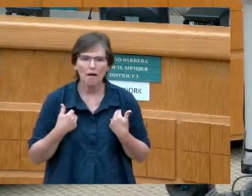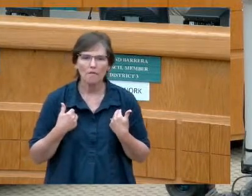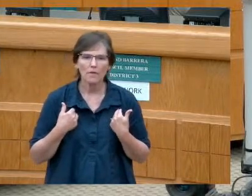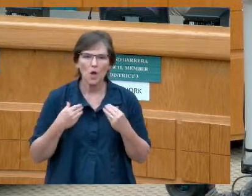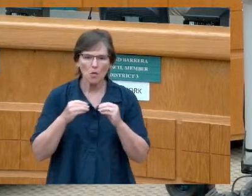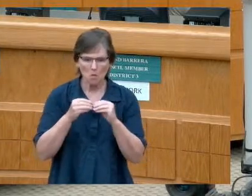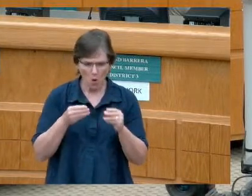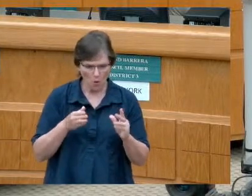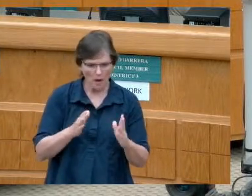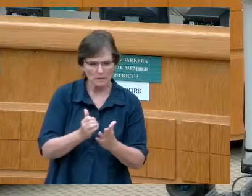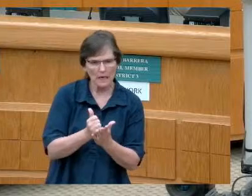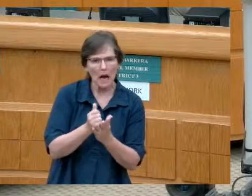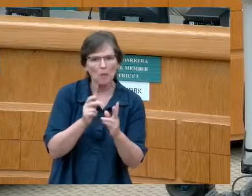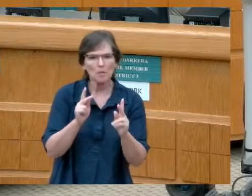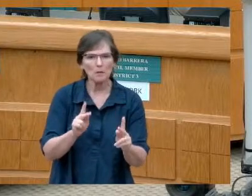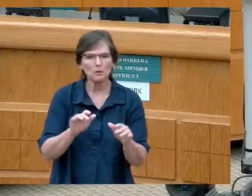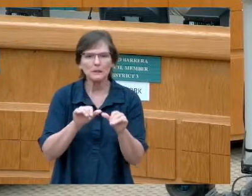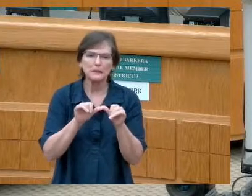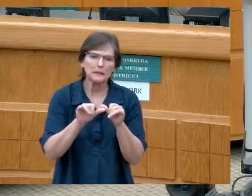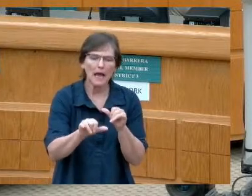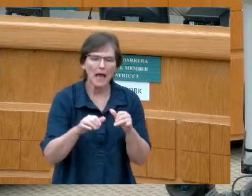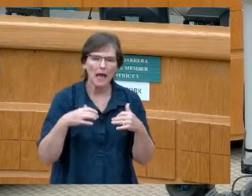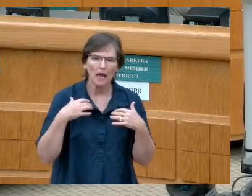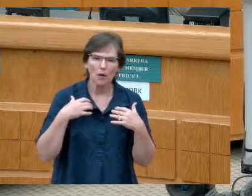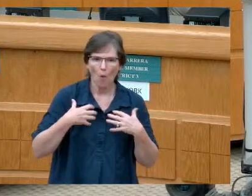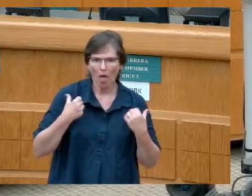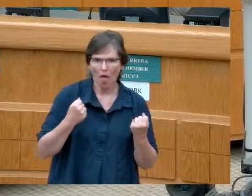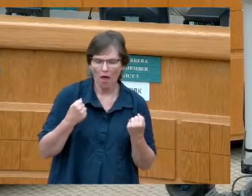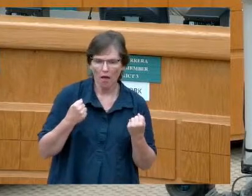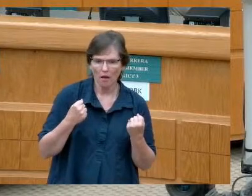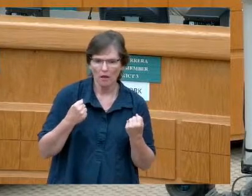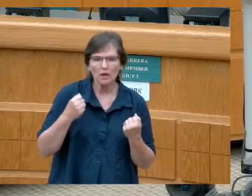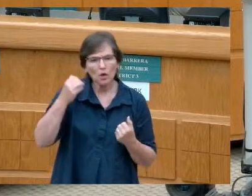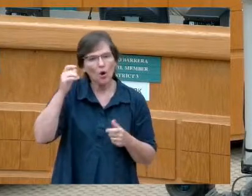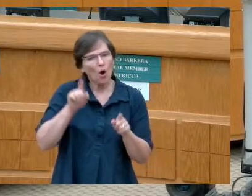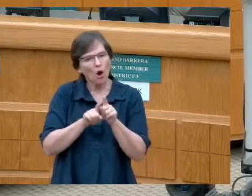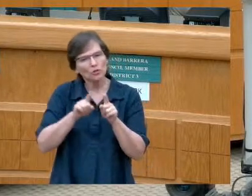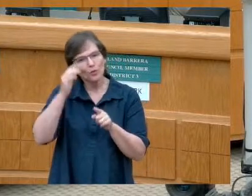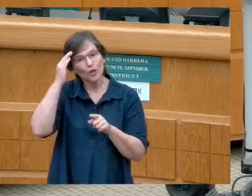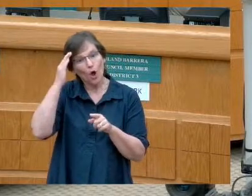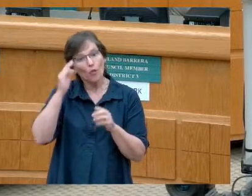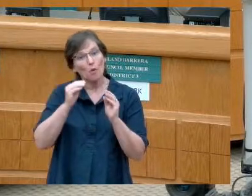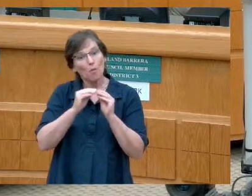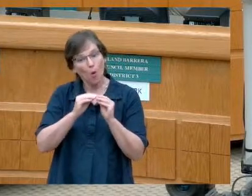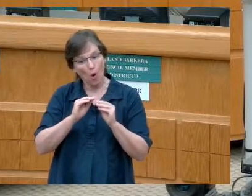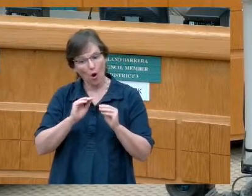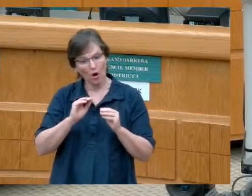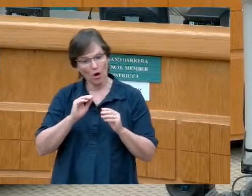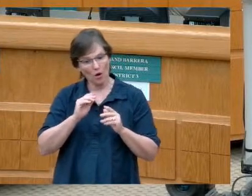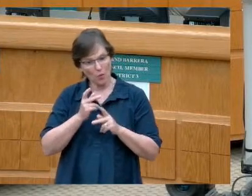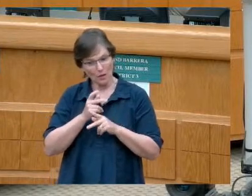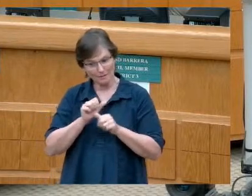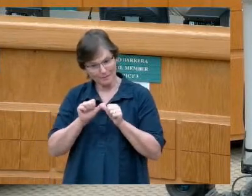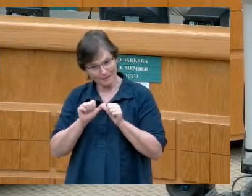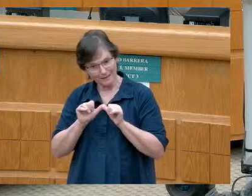the healthier we can become, the higher our chances are that we will survive COVID-19. We have learned that